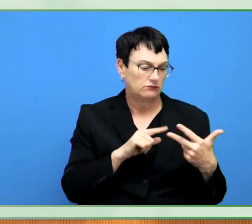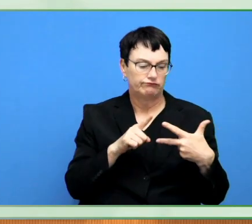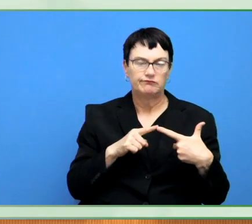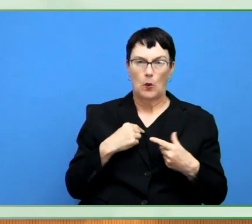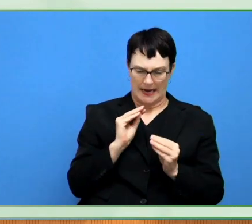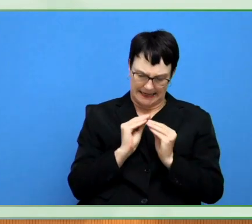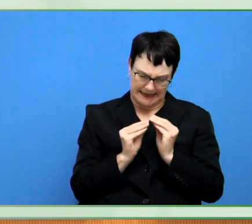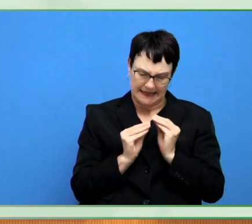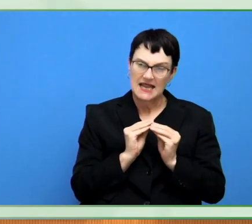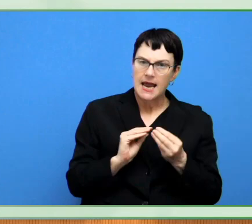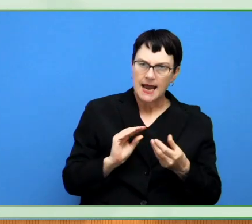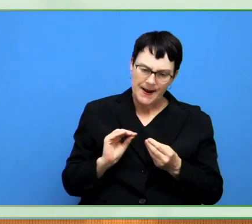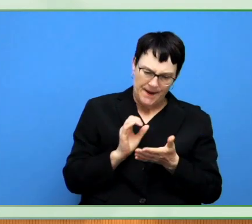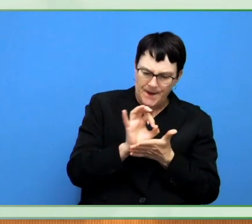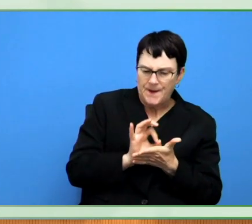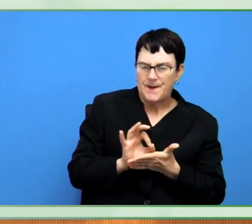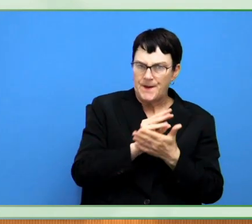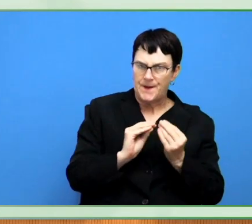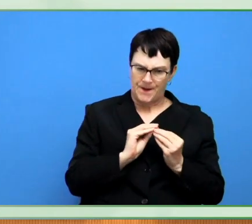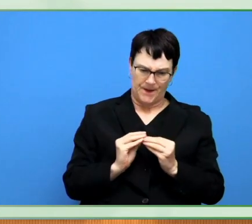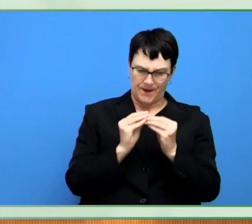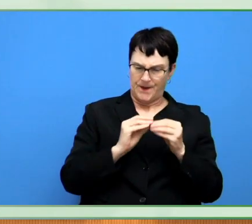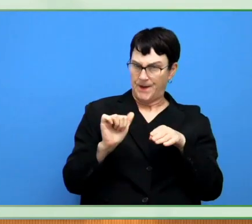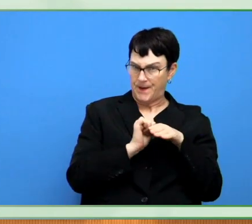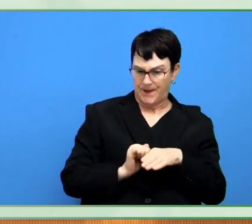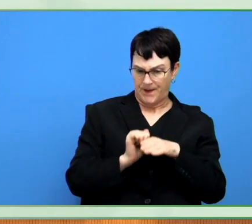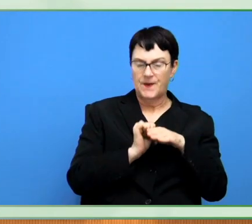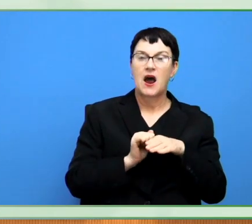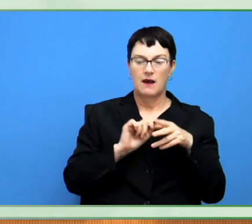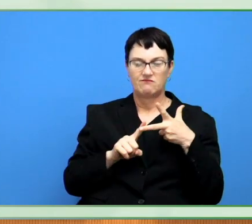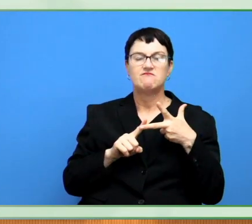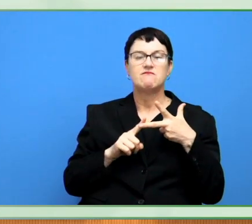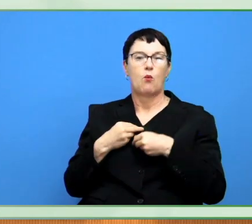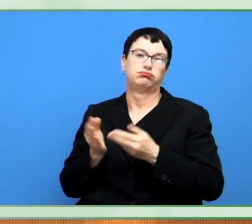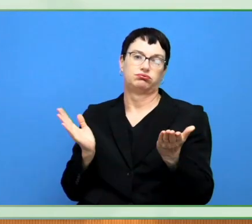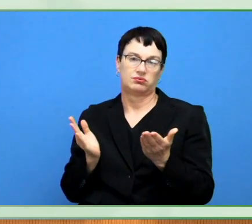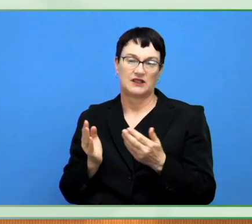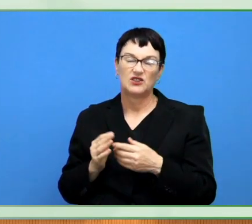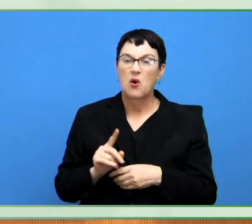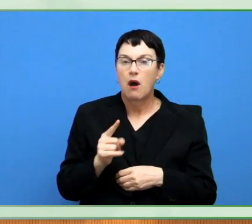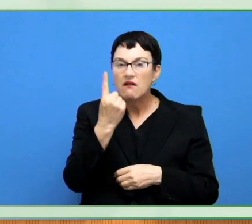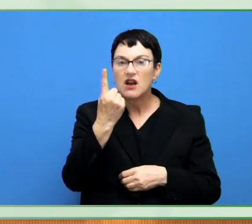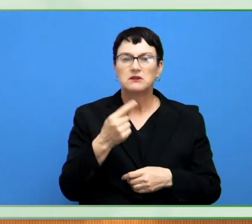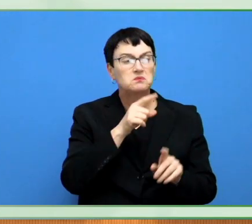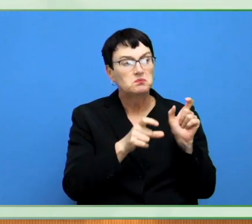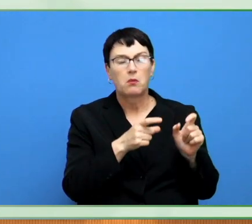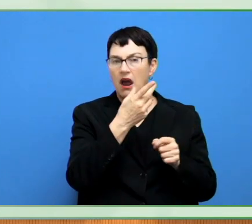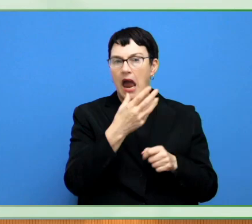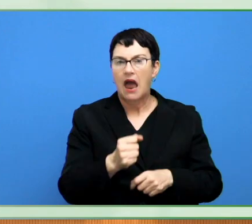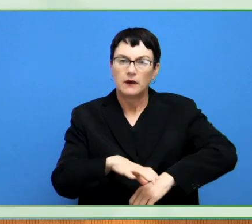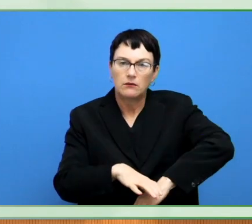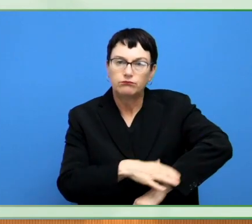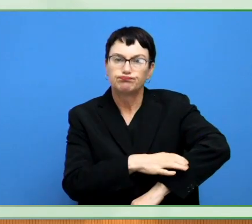over the world. So first, we work to collect it from individuals, from people who are users of prosthetic equipment and